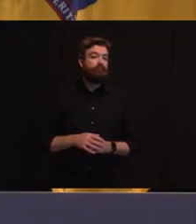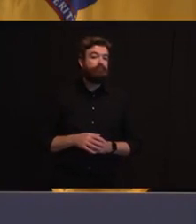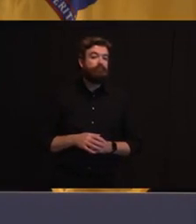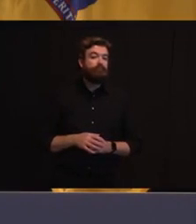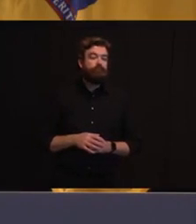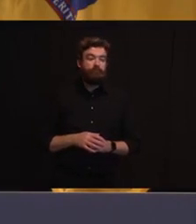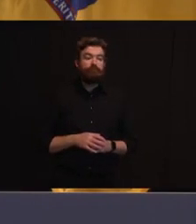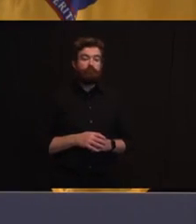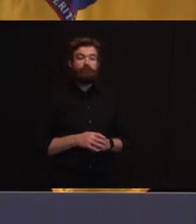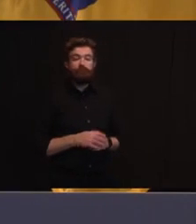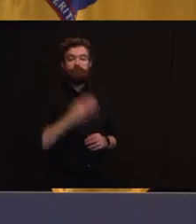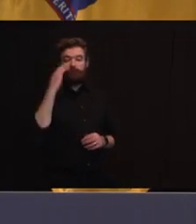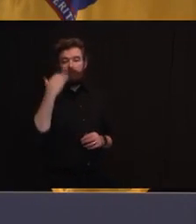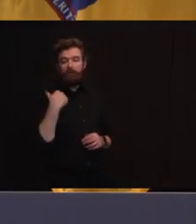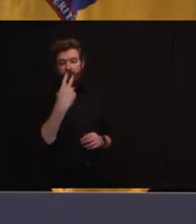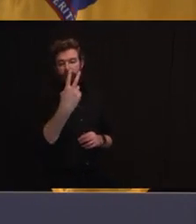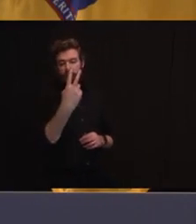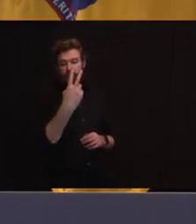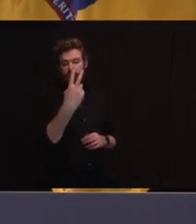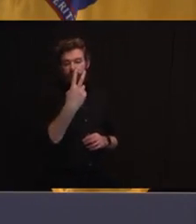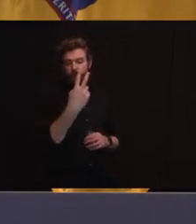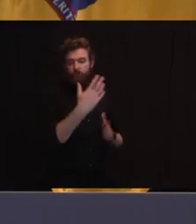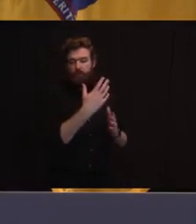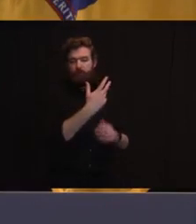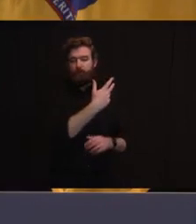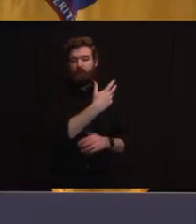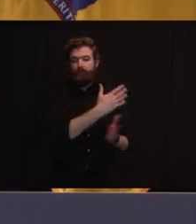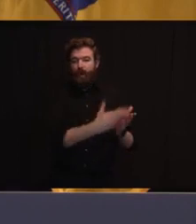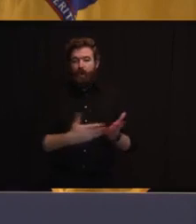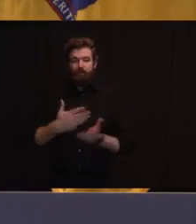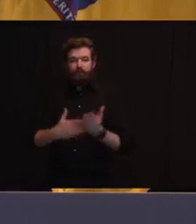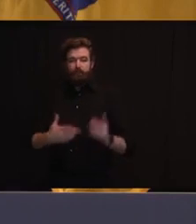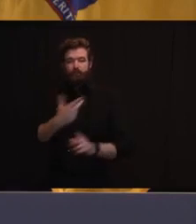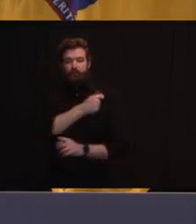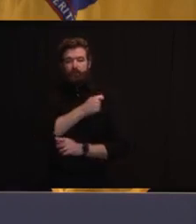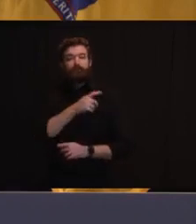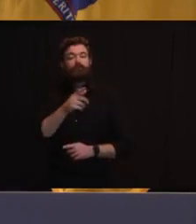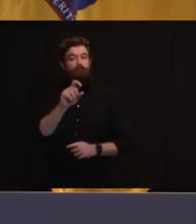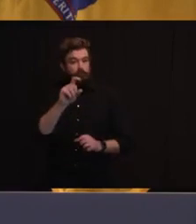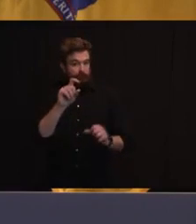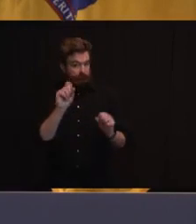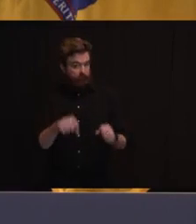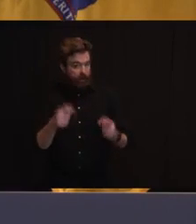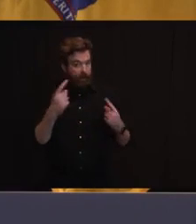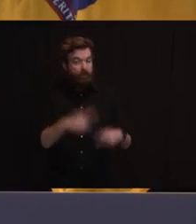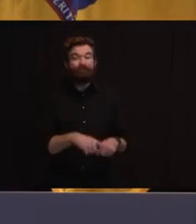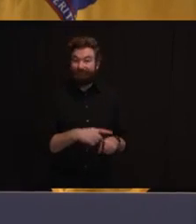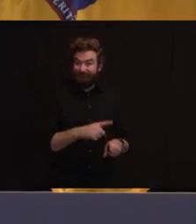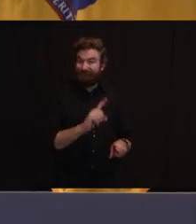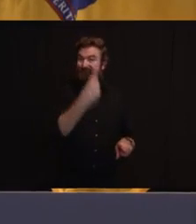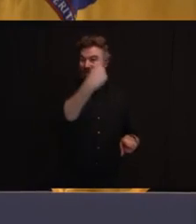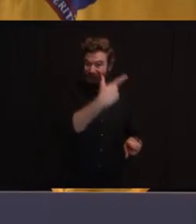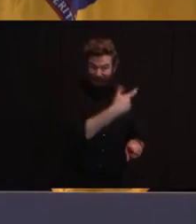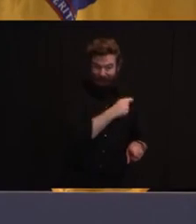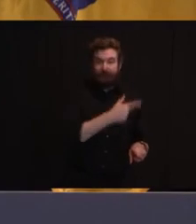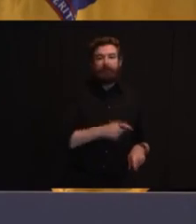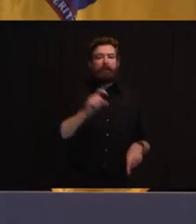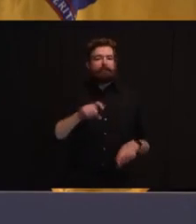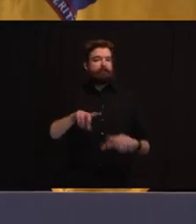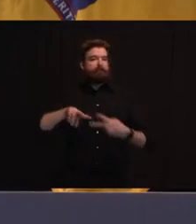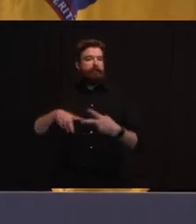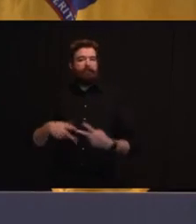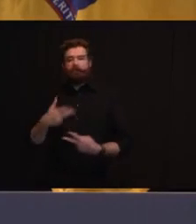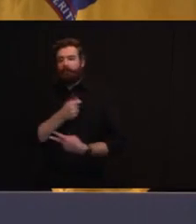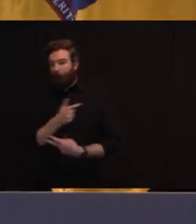not be available? And if so, what are the implications of that? Does it pose a health risk to those people or potentially serve to lessen the effectiveness of the